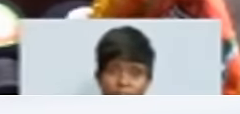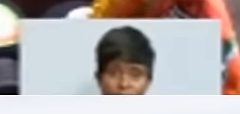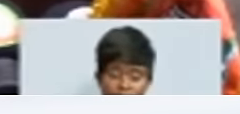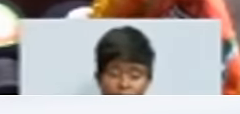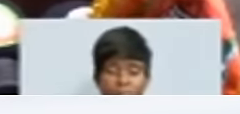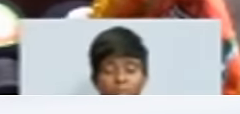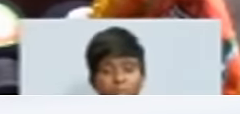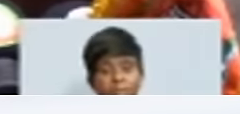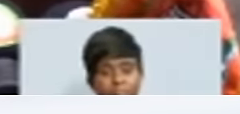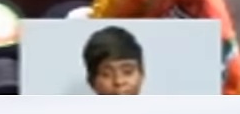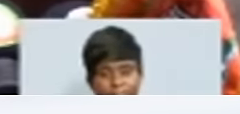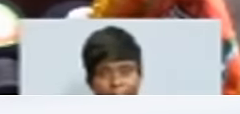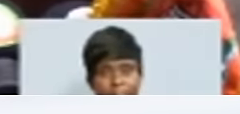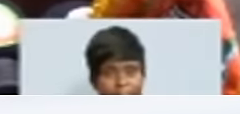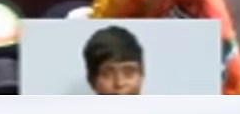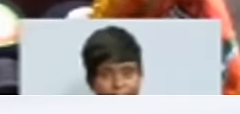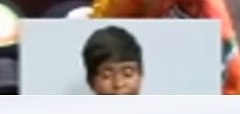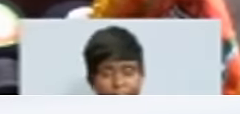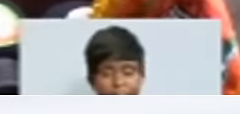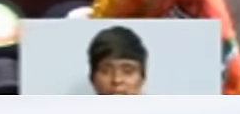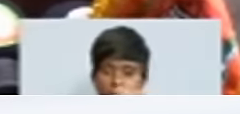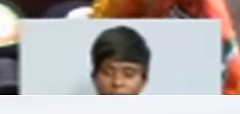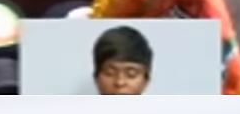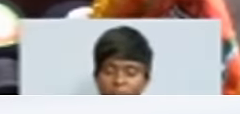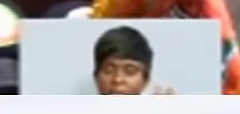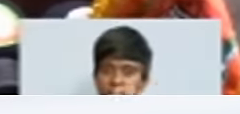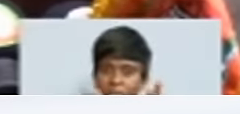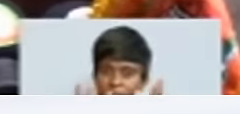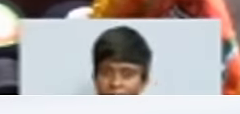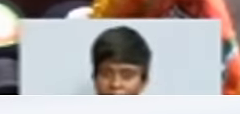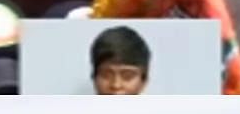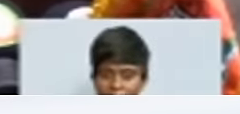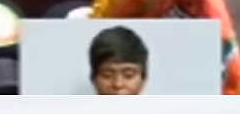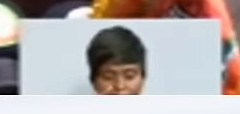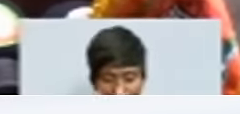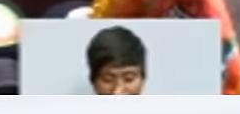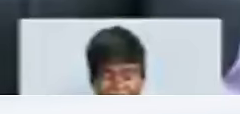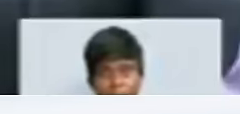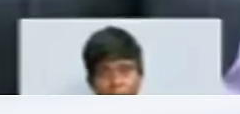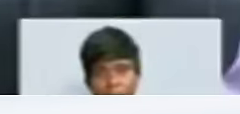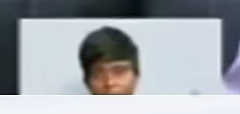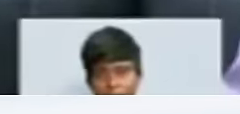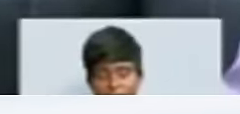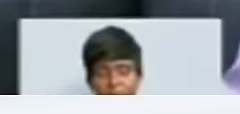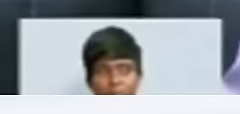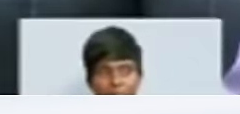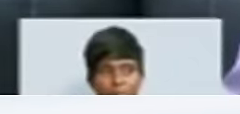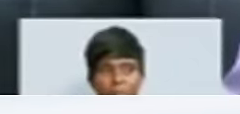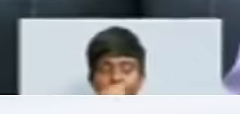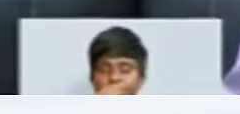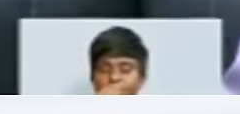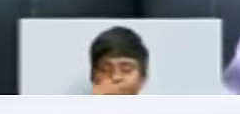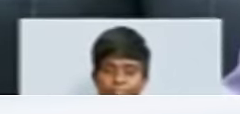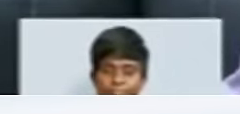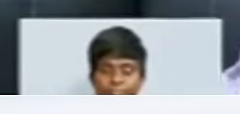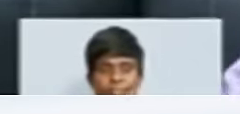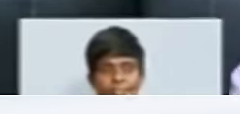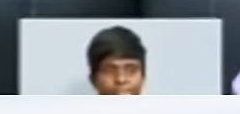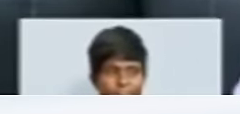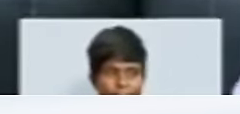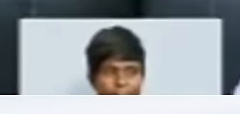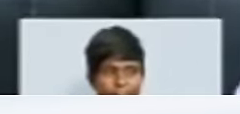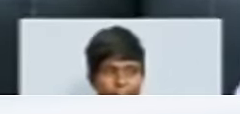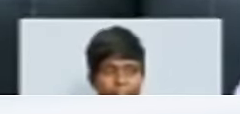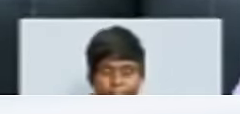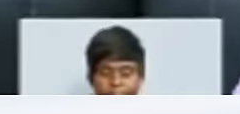protection, shock such as drought, emergency cash transfer, and the food security pack.